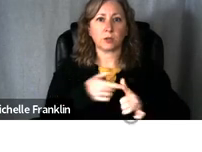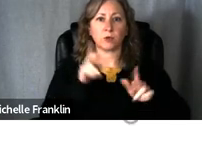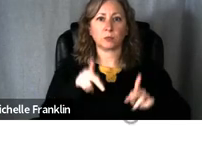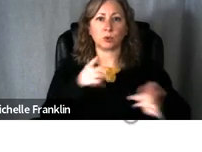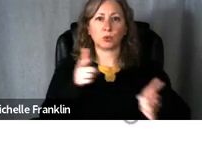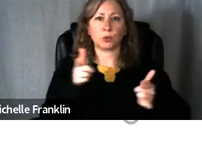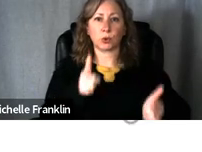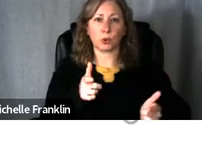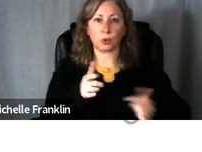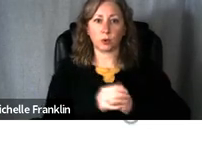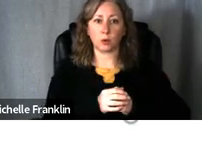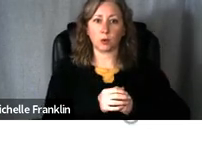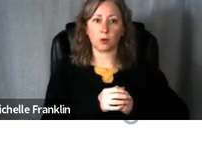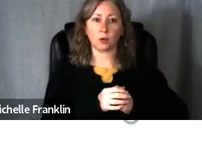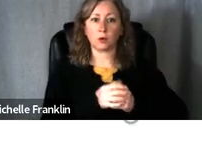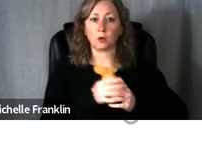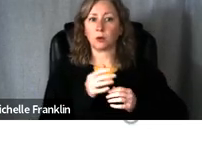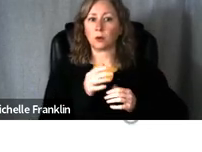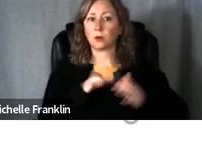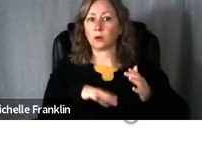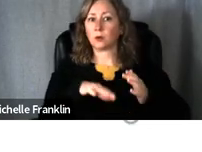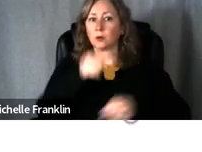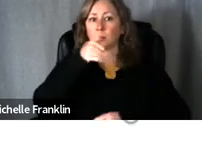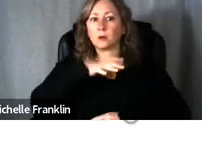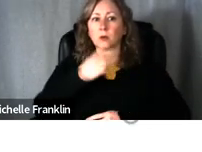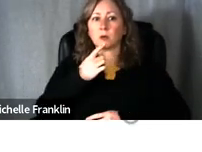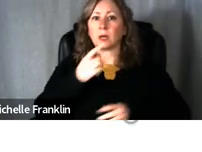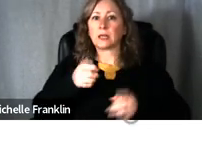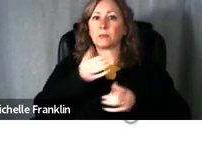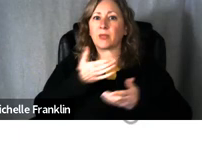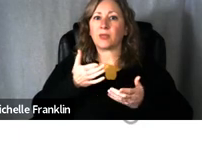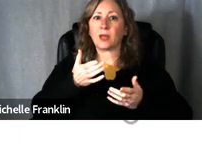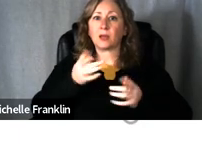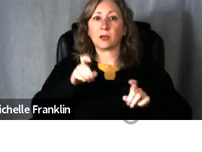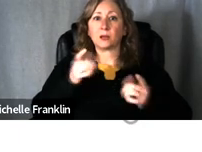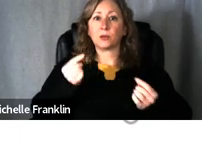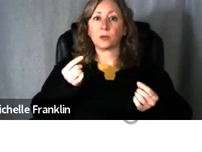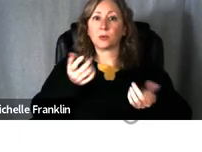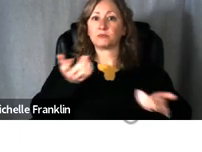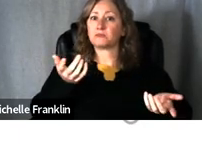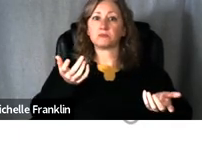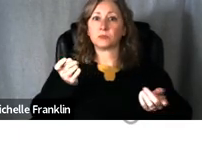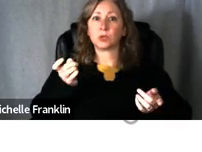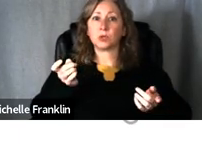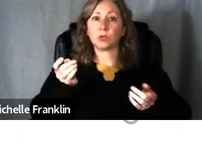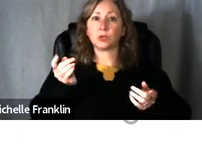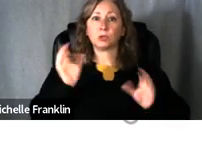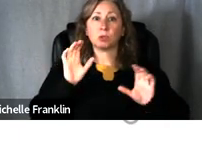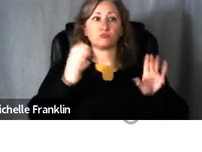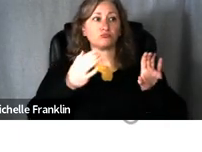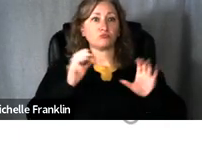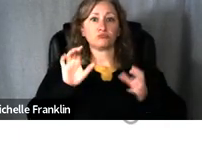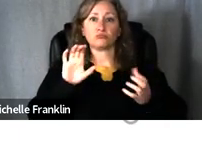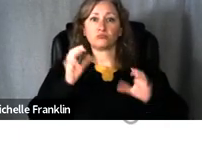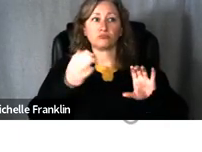So basically, the fellow here is saying they gave him a thing and all he had to do was, you know, rotate the camera with one